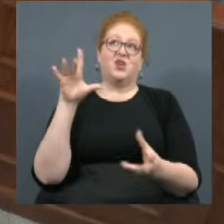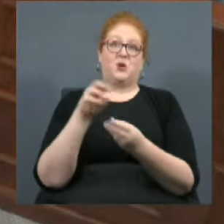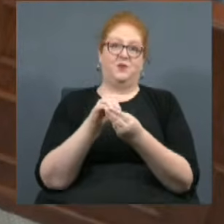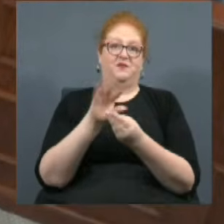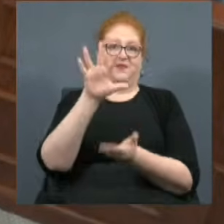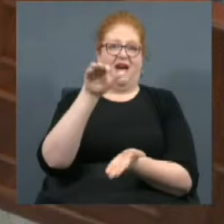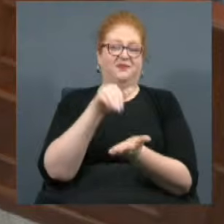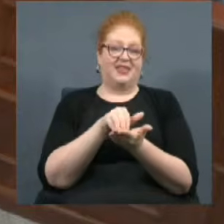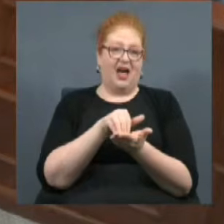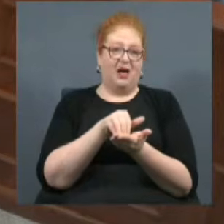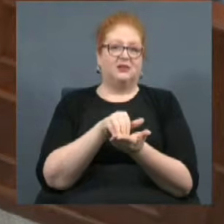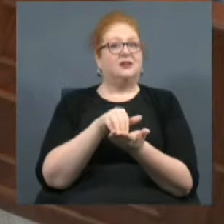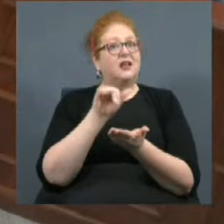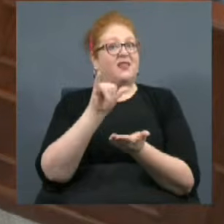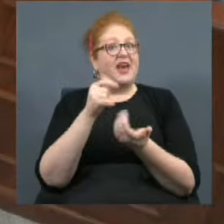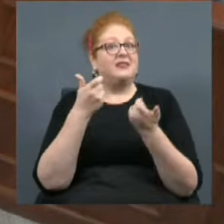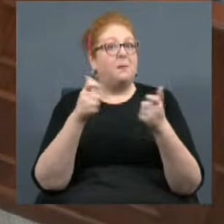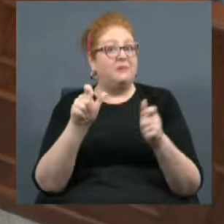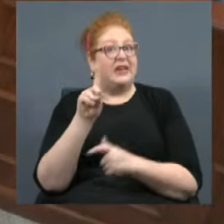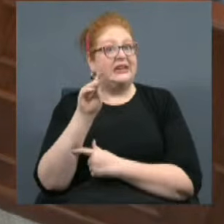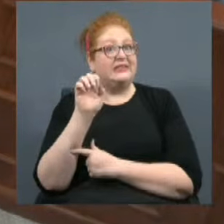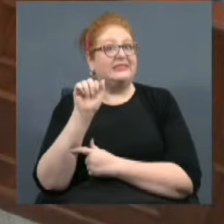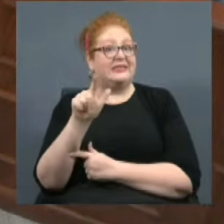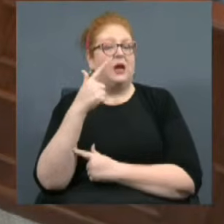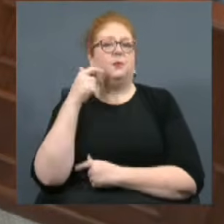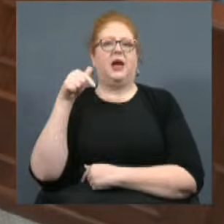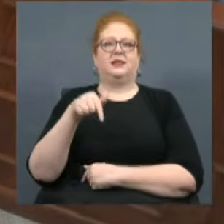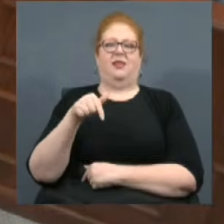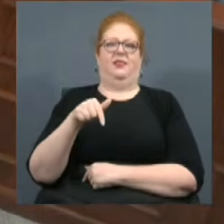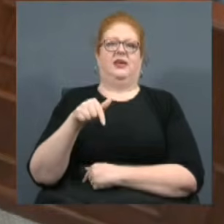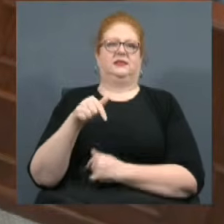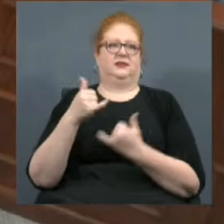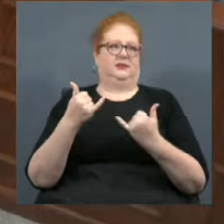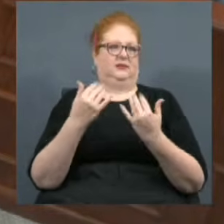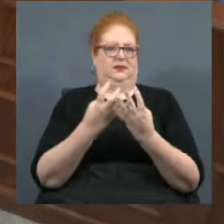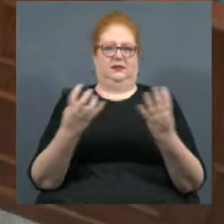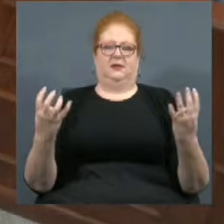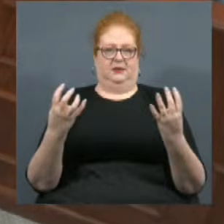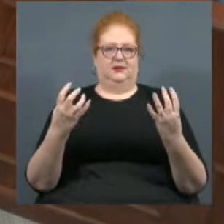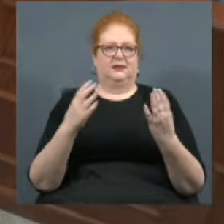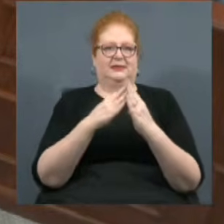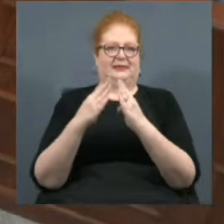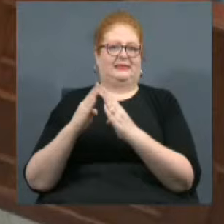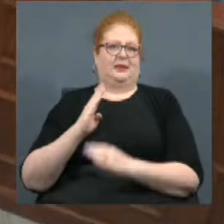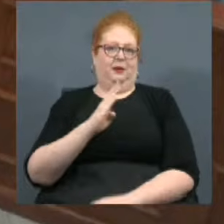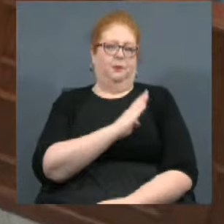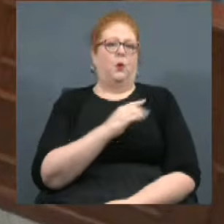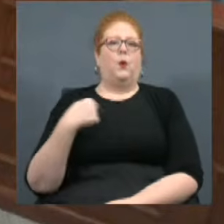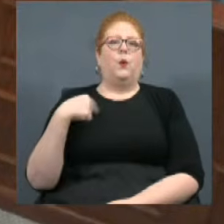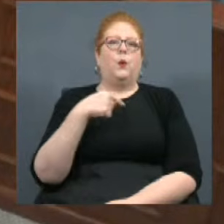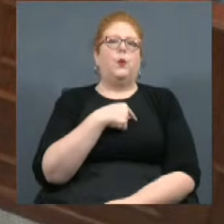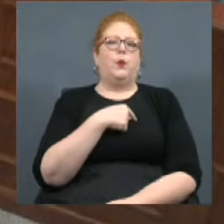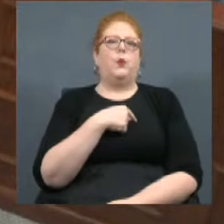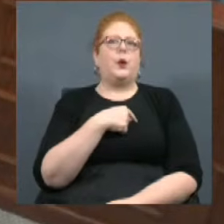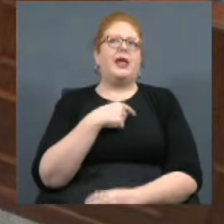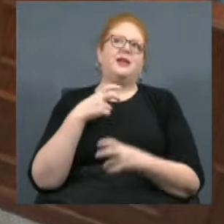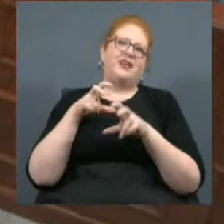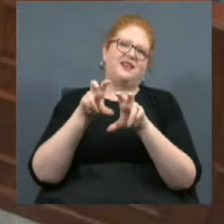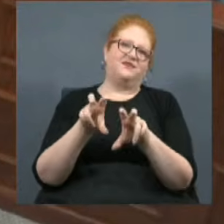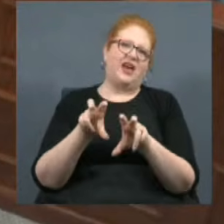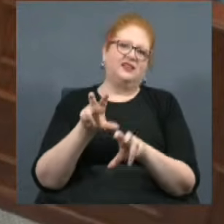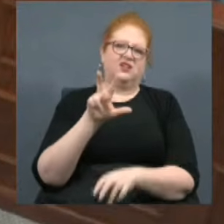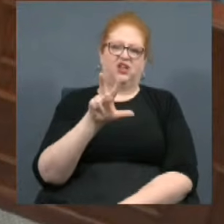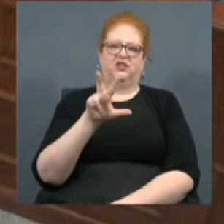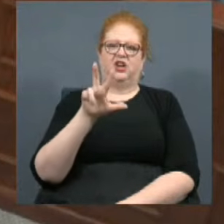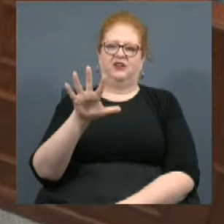big deal because this city board, we've been able to invest, particularly just from the city, somewhere around $35 to $40